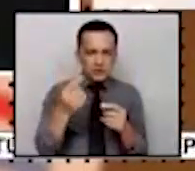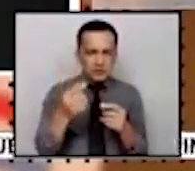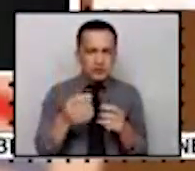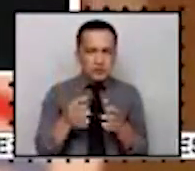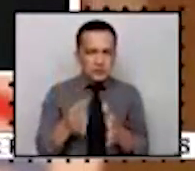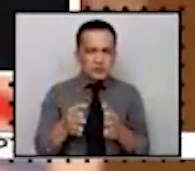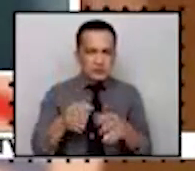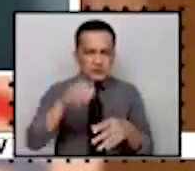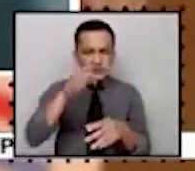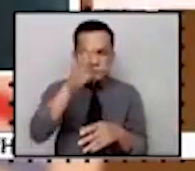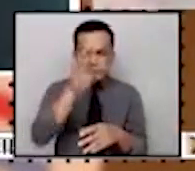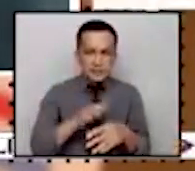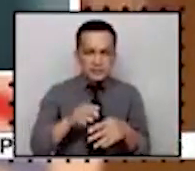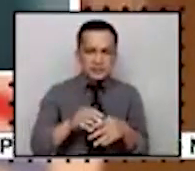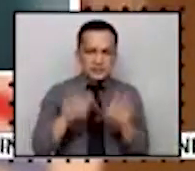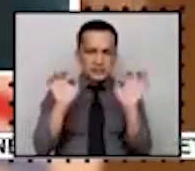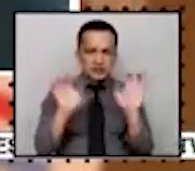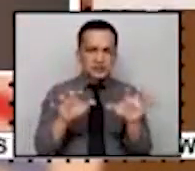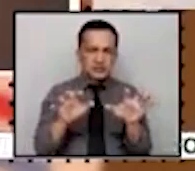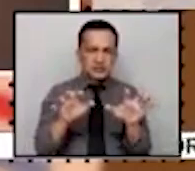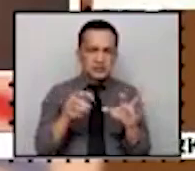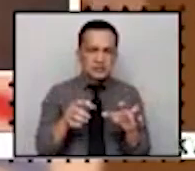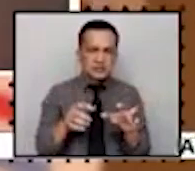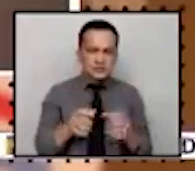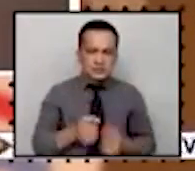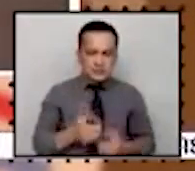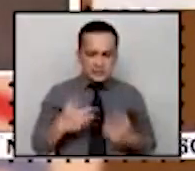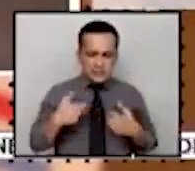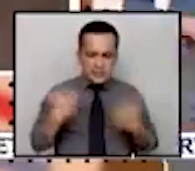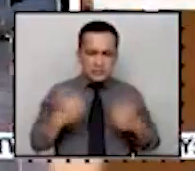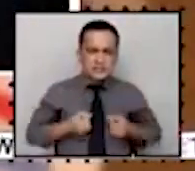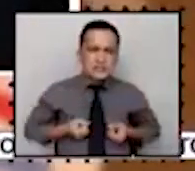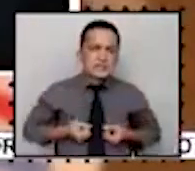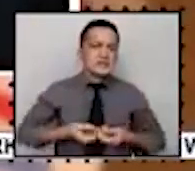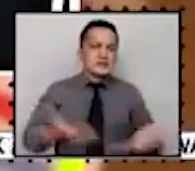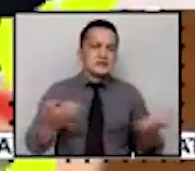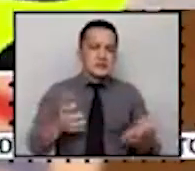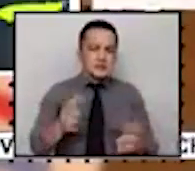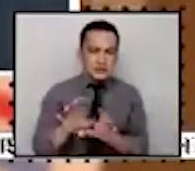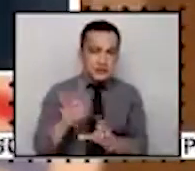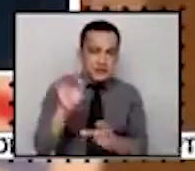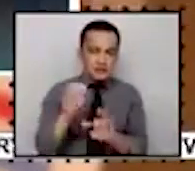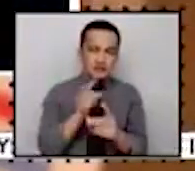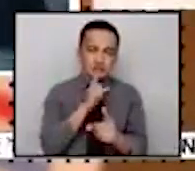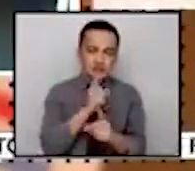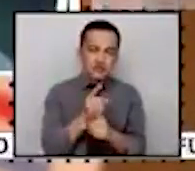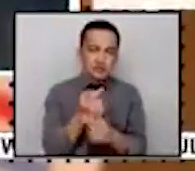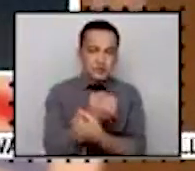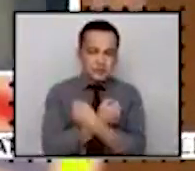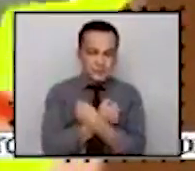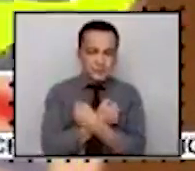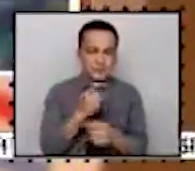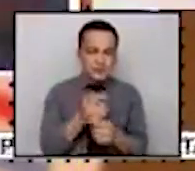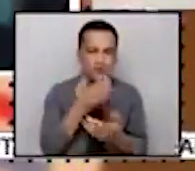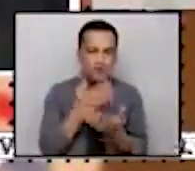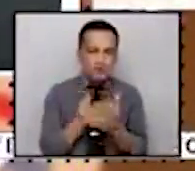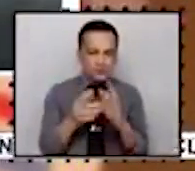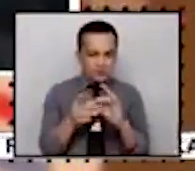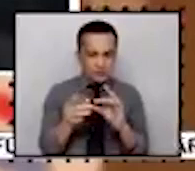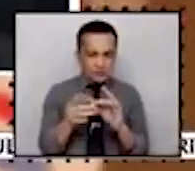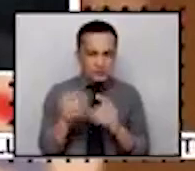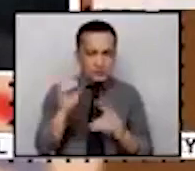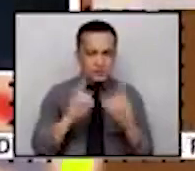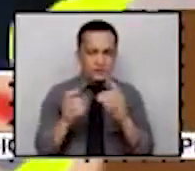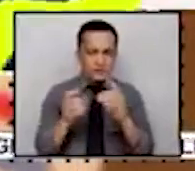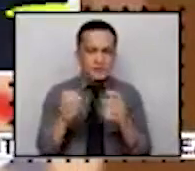to let go of her grudge, hatred, and find true love. Aside sa good plot ng drama na ito, maraming fans